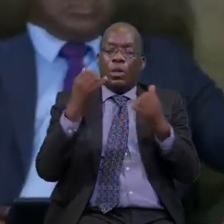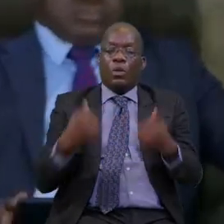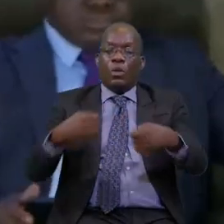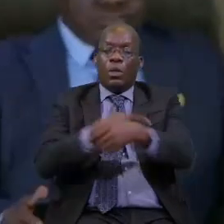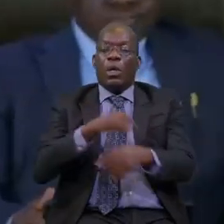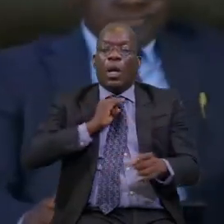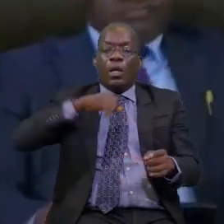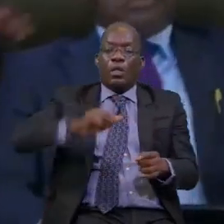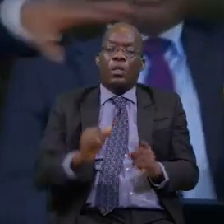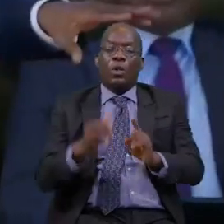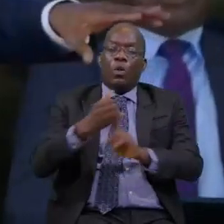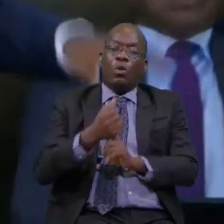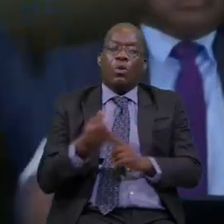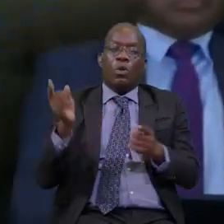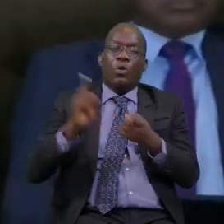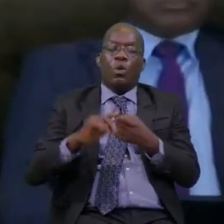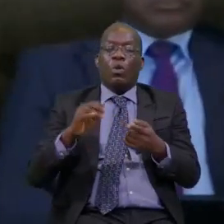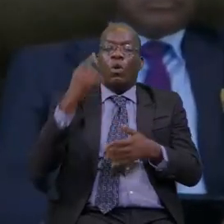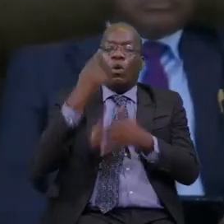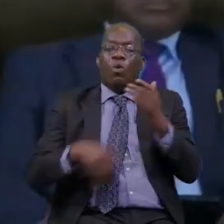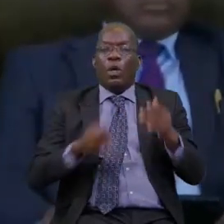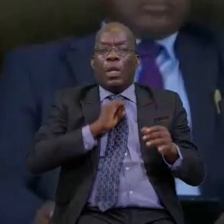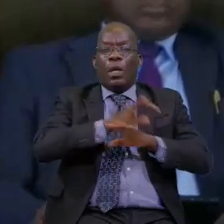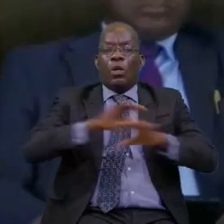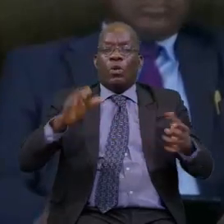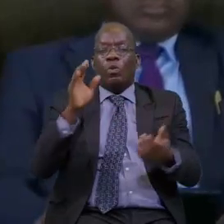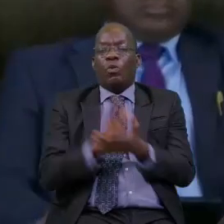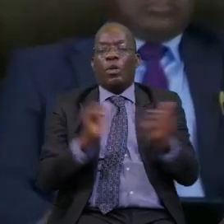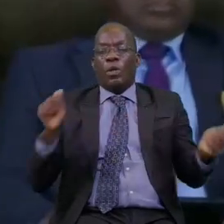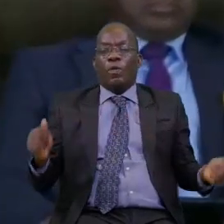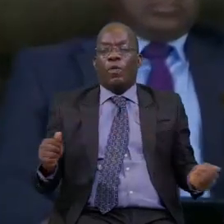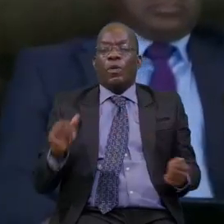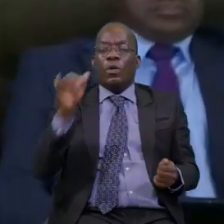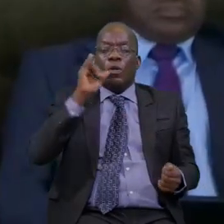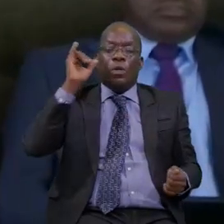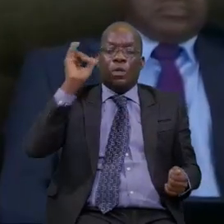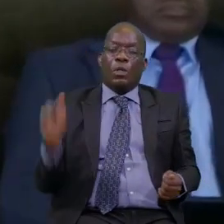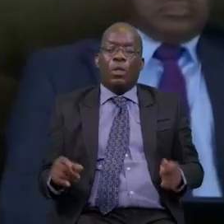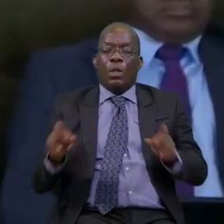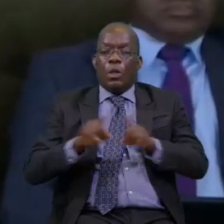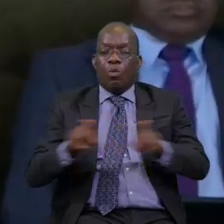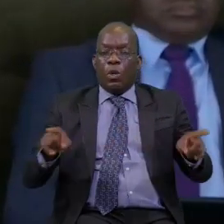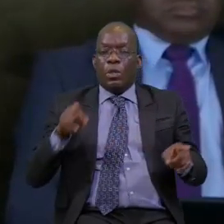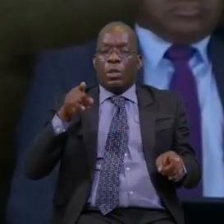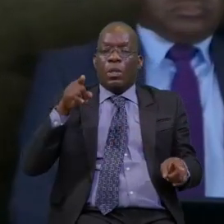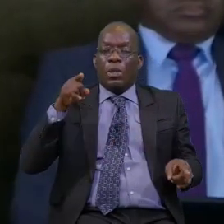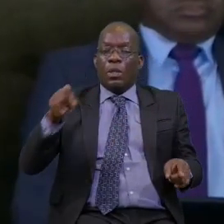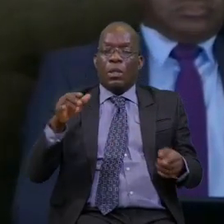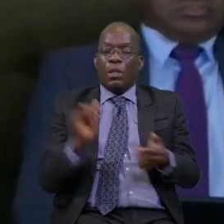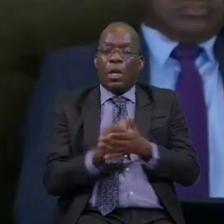on to what I did not believe yesterday. But he that believeth